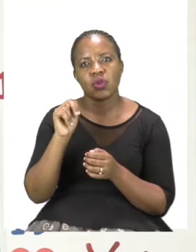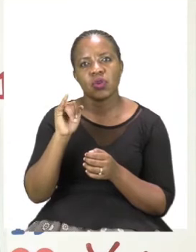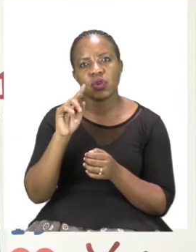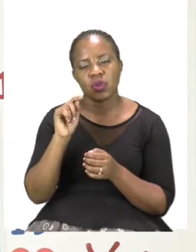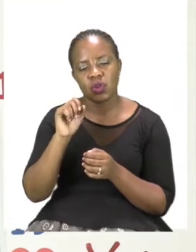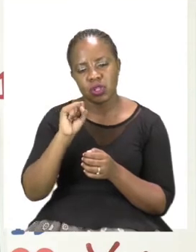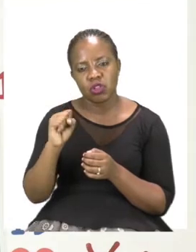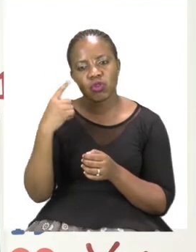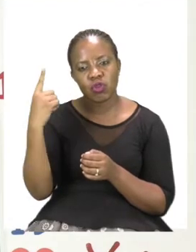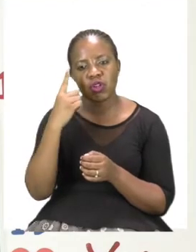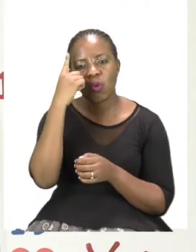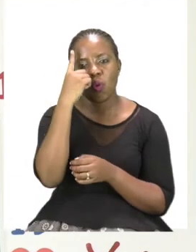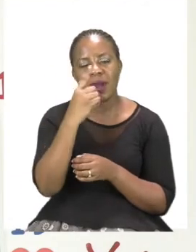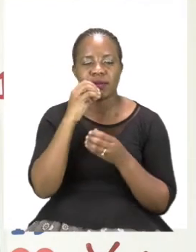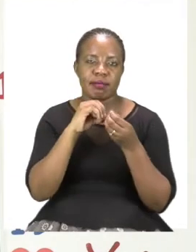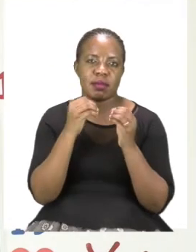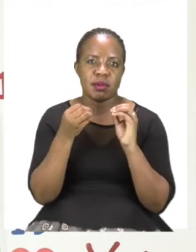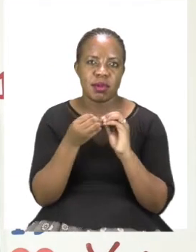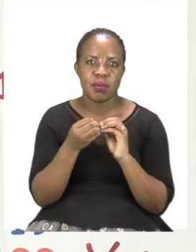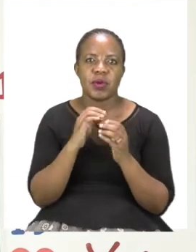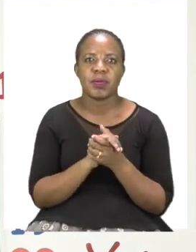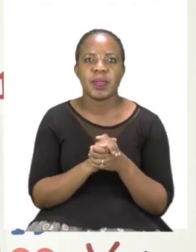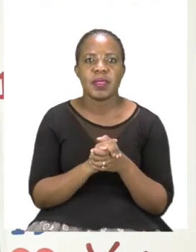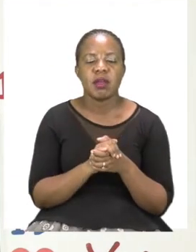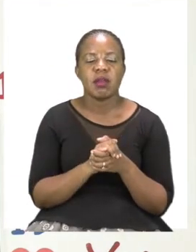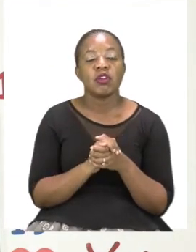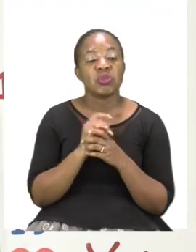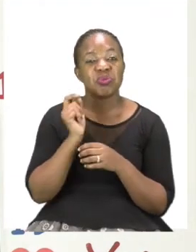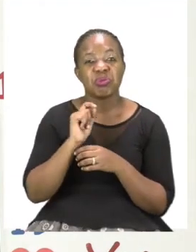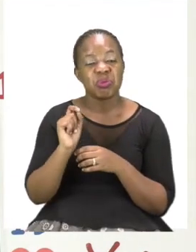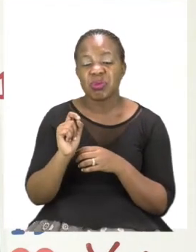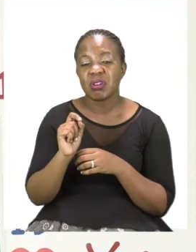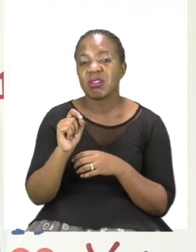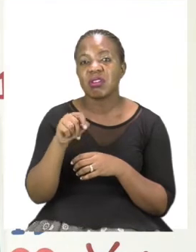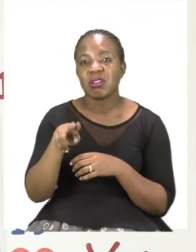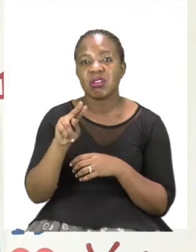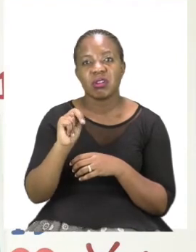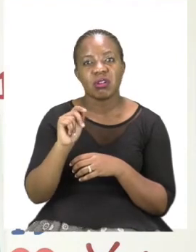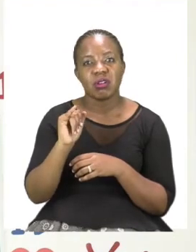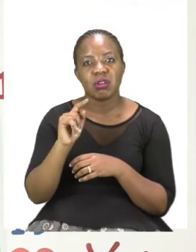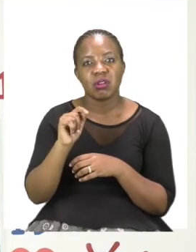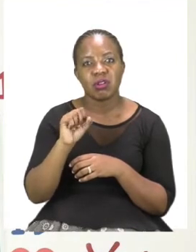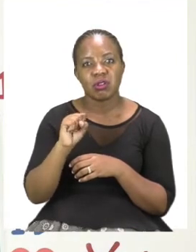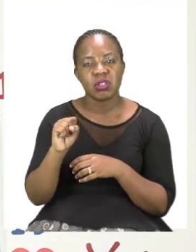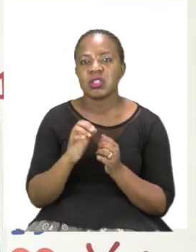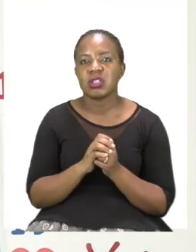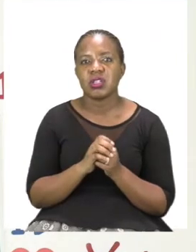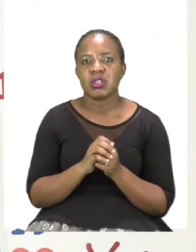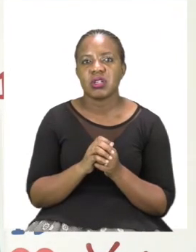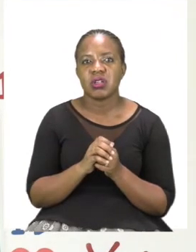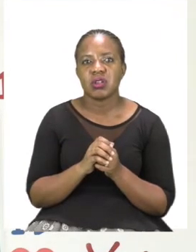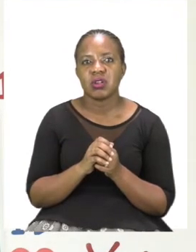at a time. So if you are going to write your unit In this case, it's our 1. There